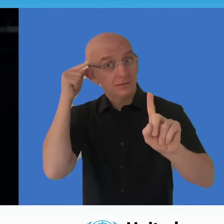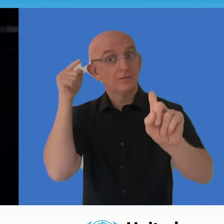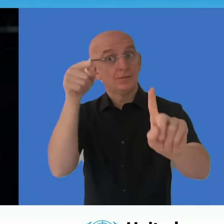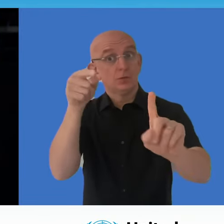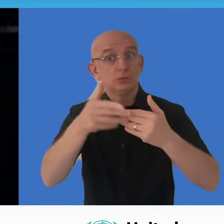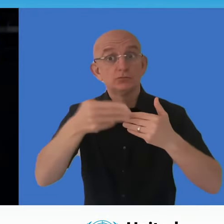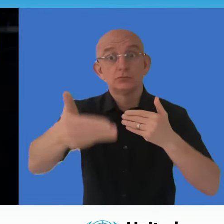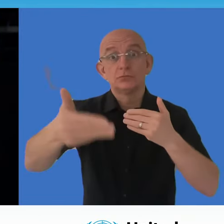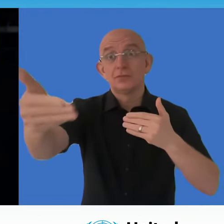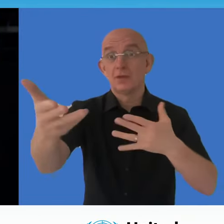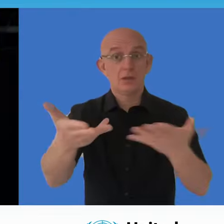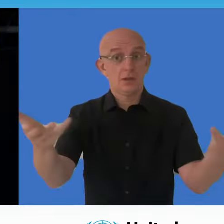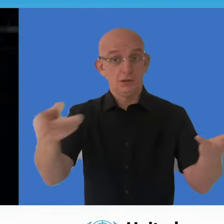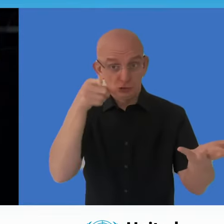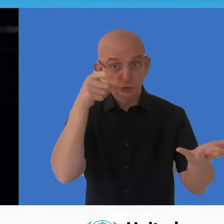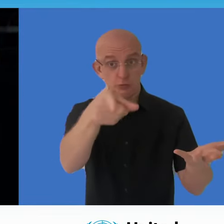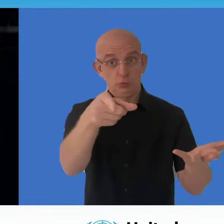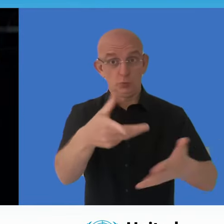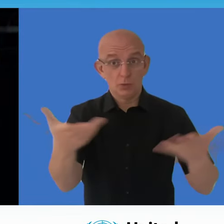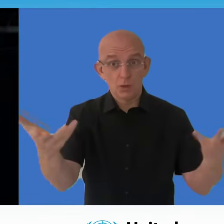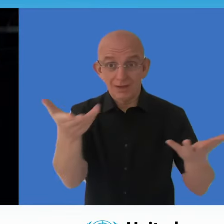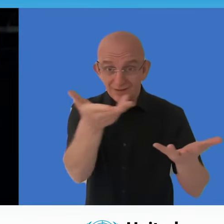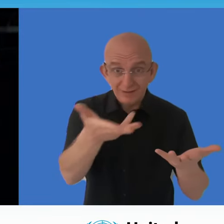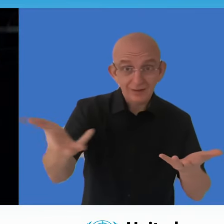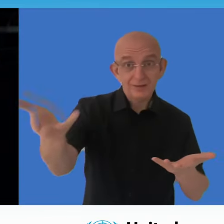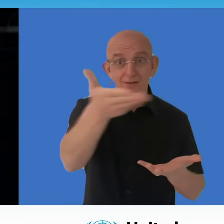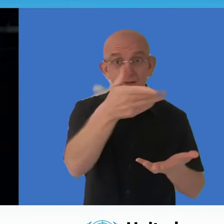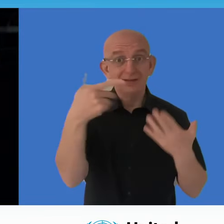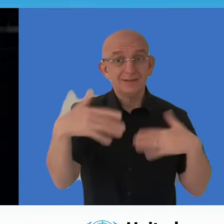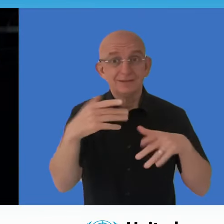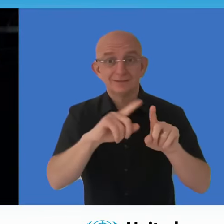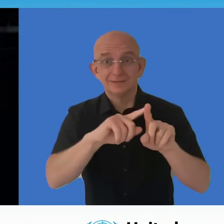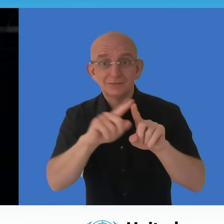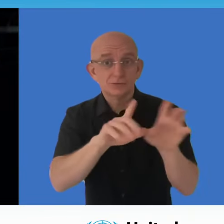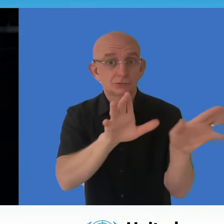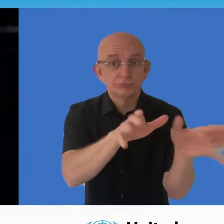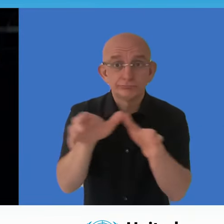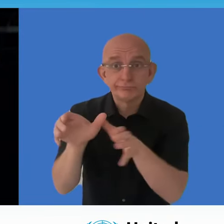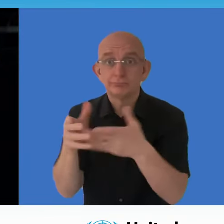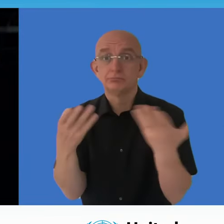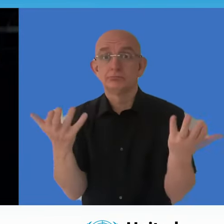No matter your discipline or your chosen course of study,